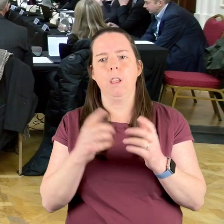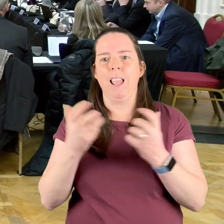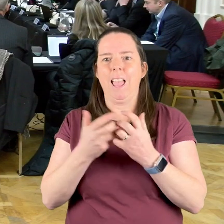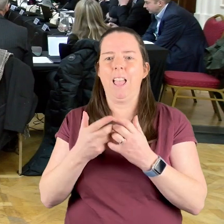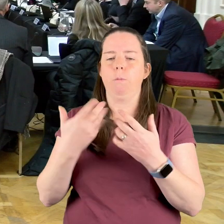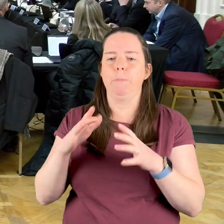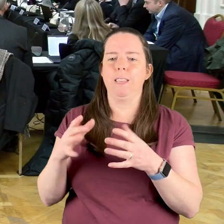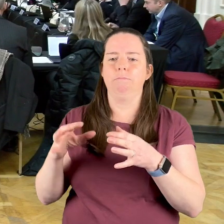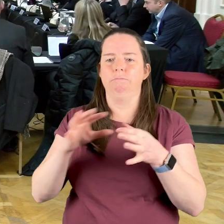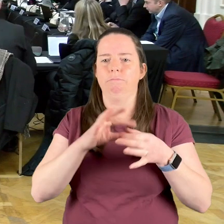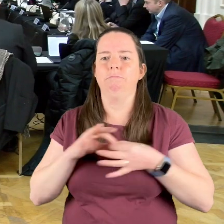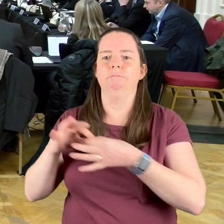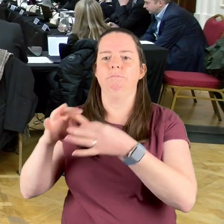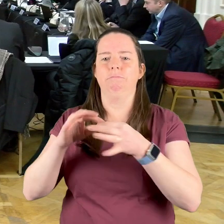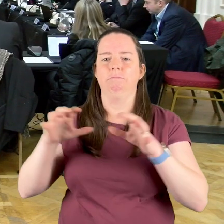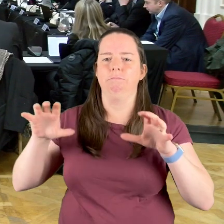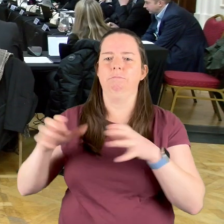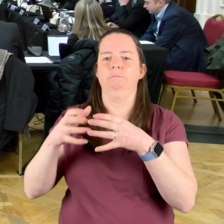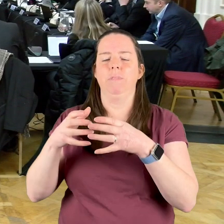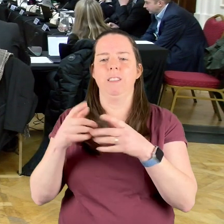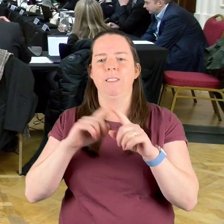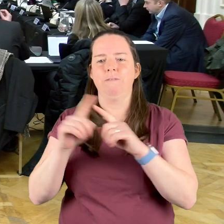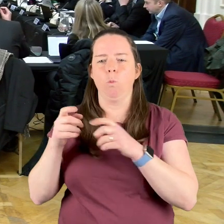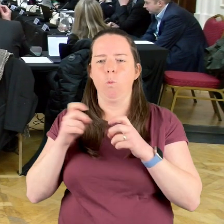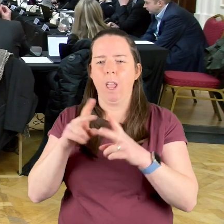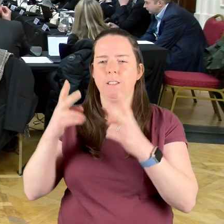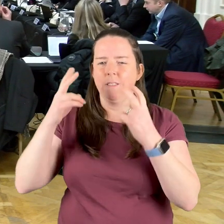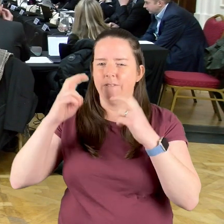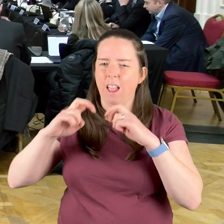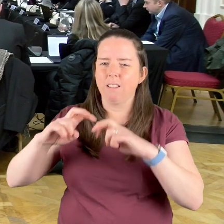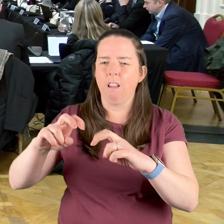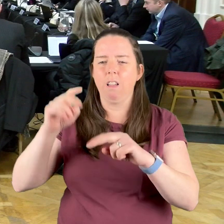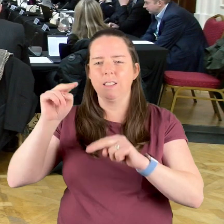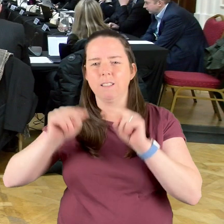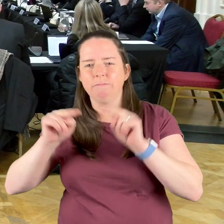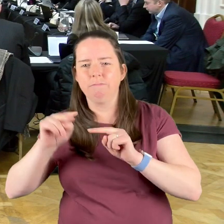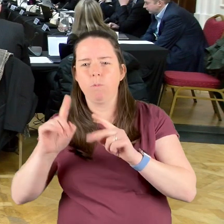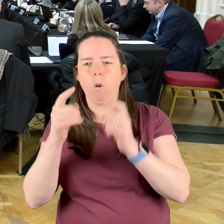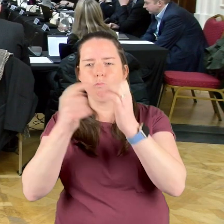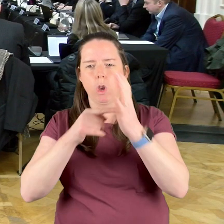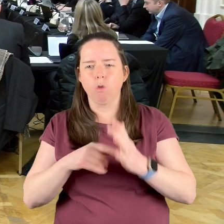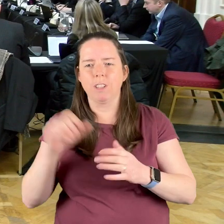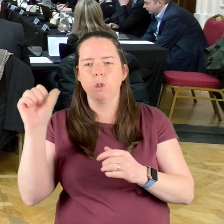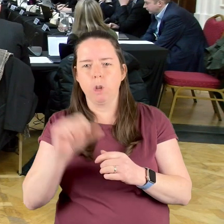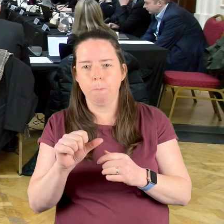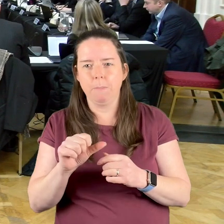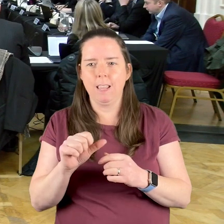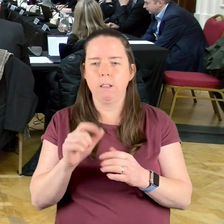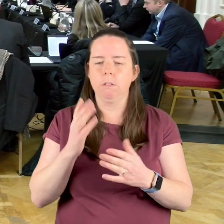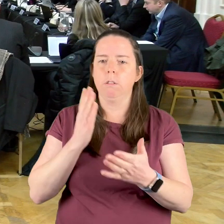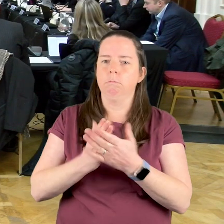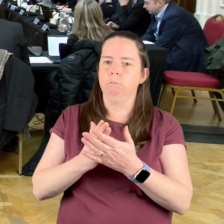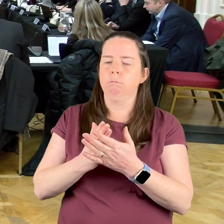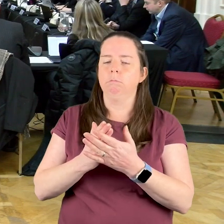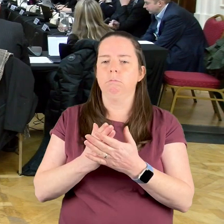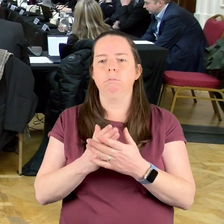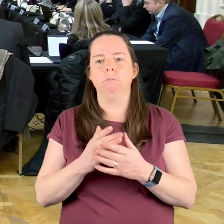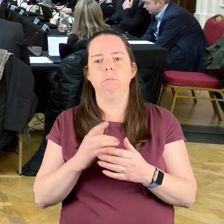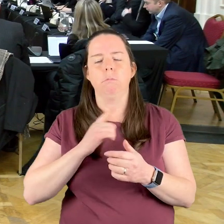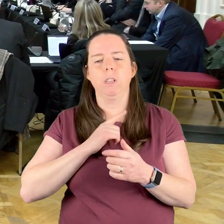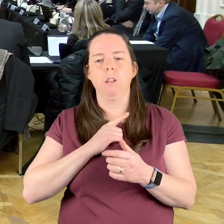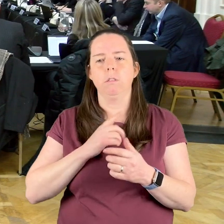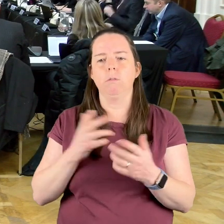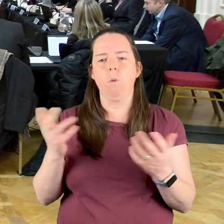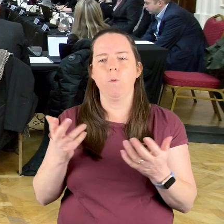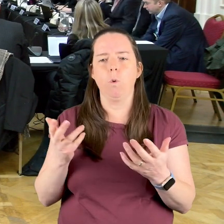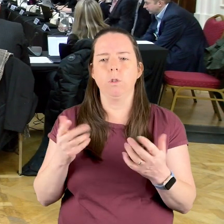together a whole series of different ways of analysing what priorities should be to produce something that's actually pretty crisp, because of